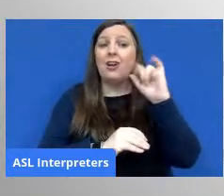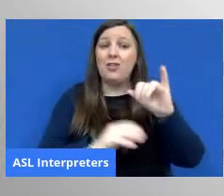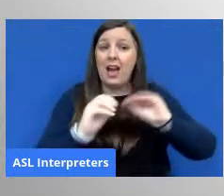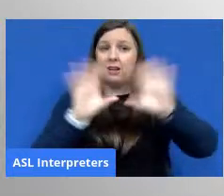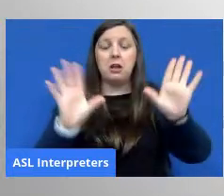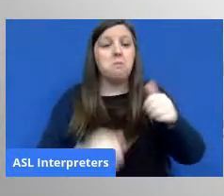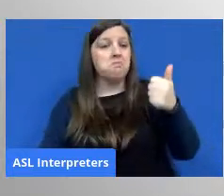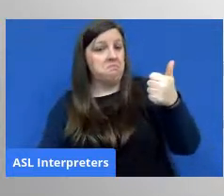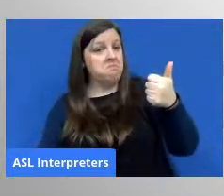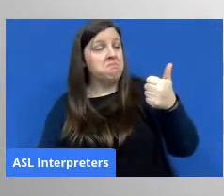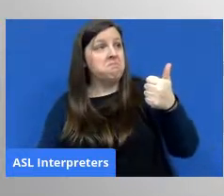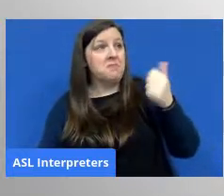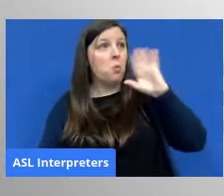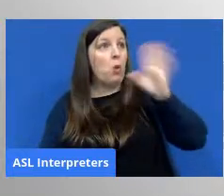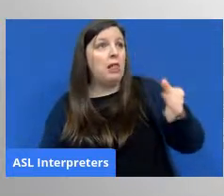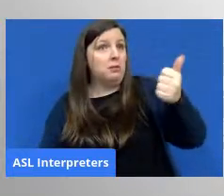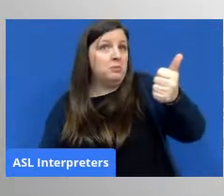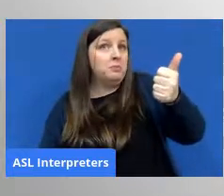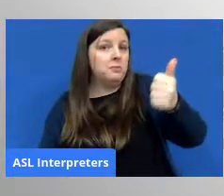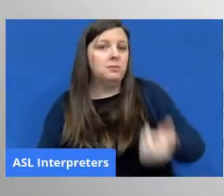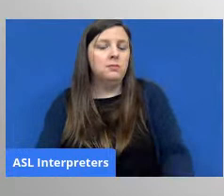Sounds good.